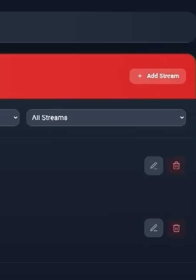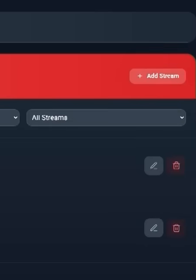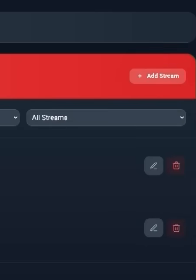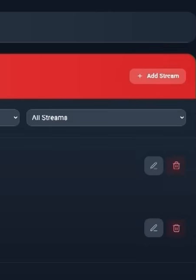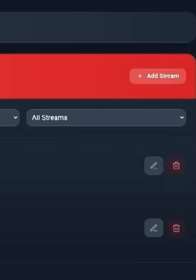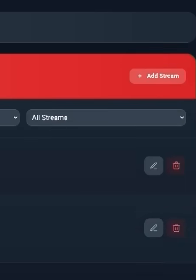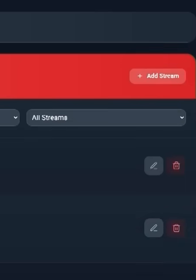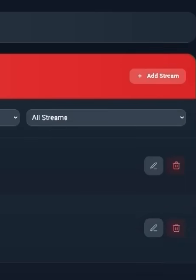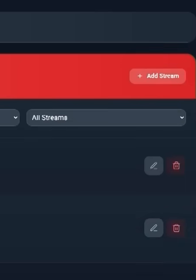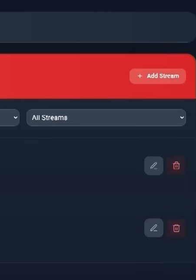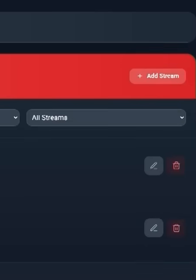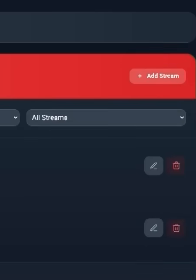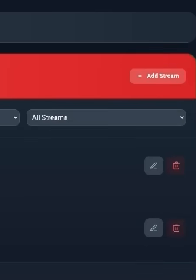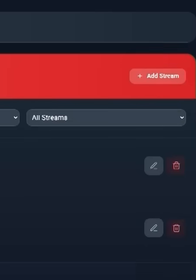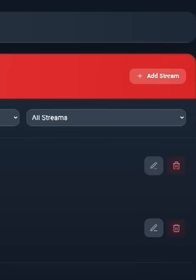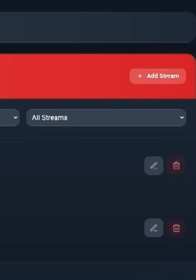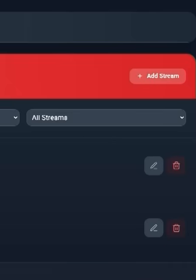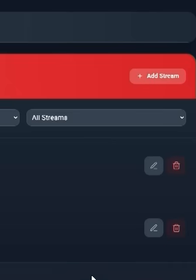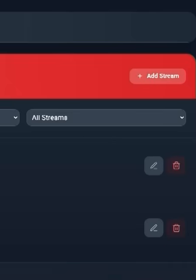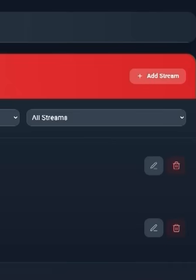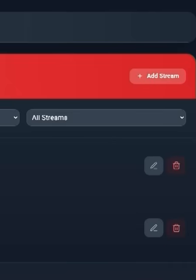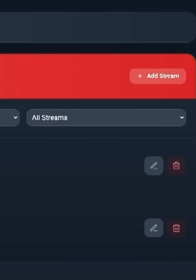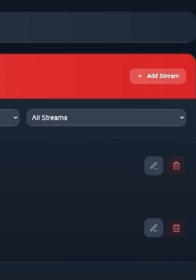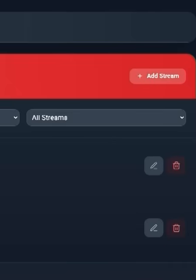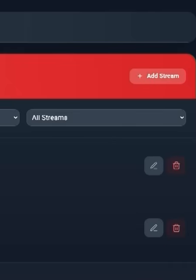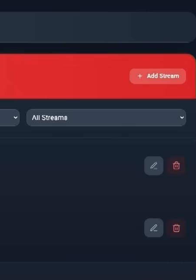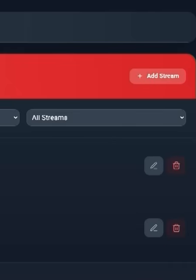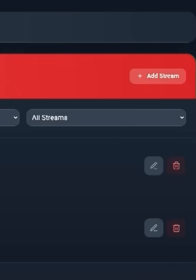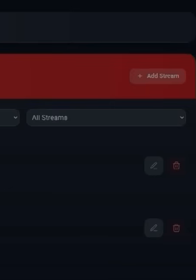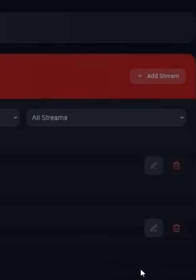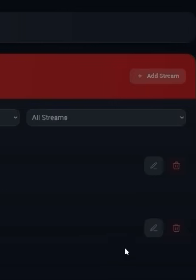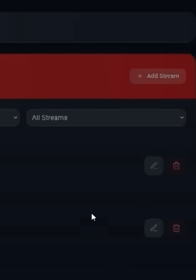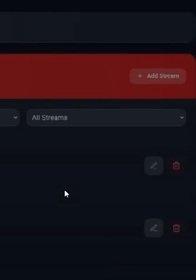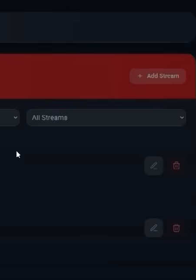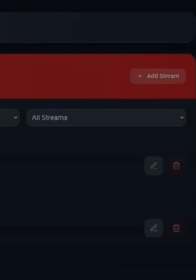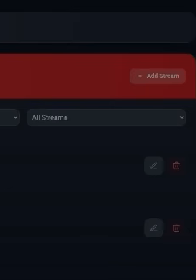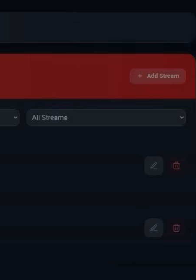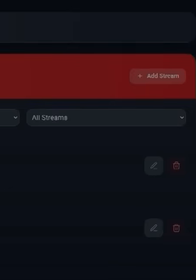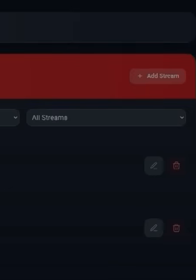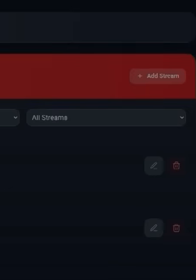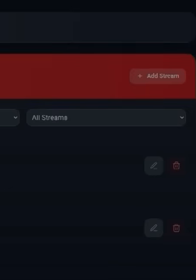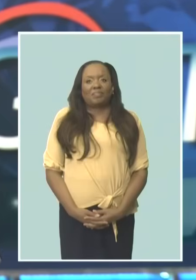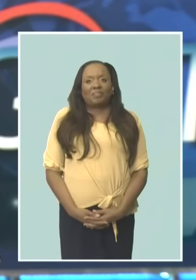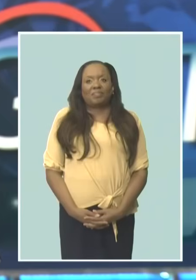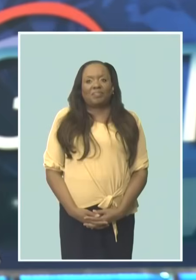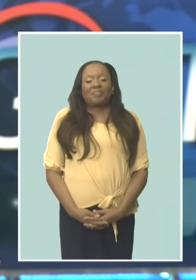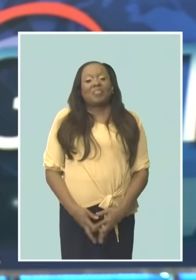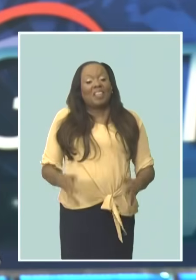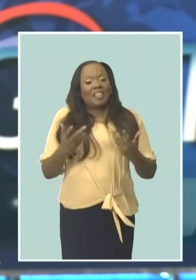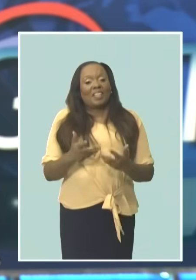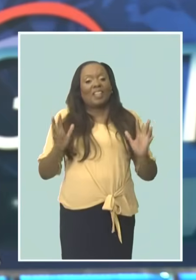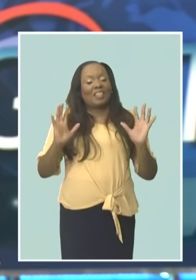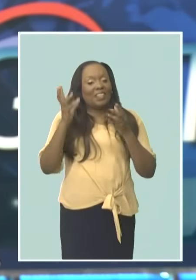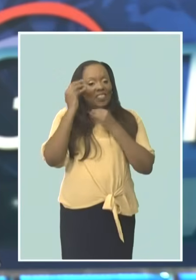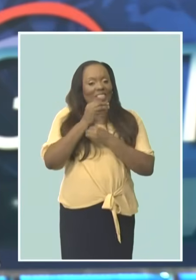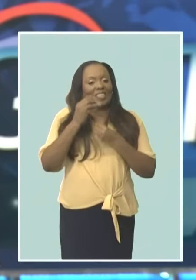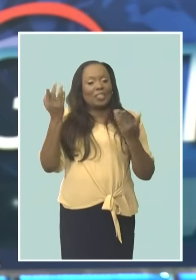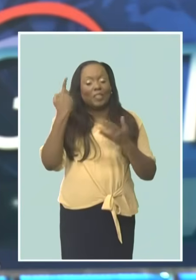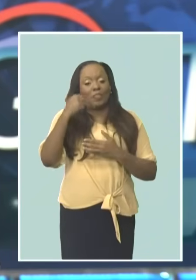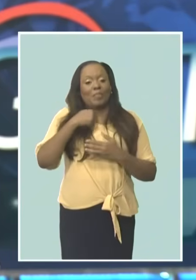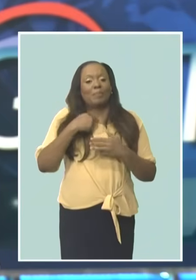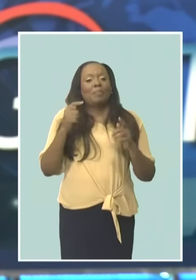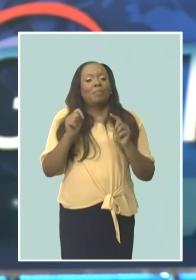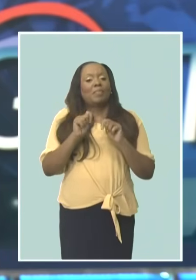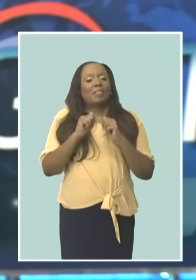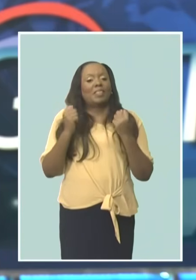the inclusion of artificial intelligence. Anmar Goodrich-Boyce, CBC Sports. And that's our news tonight. On behalf of the